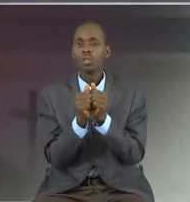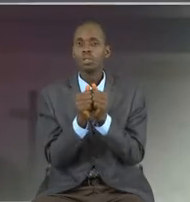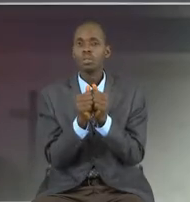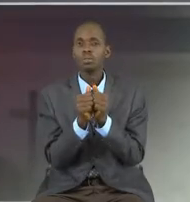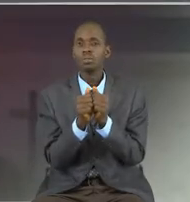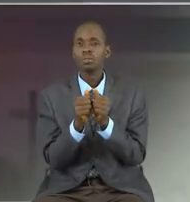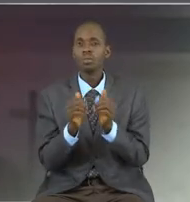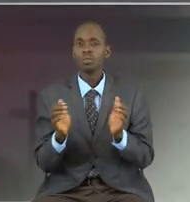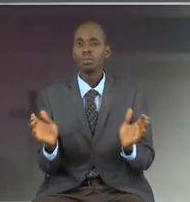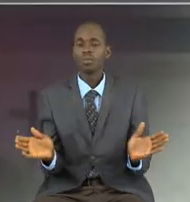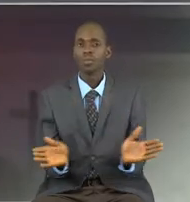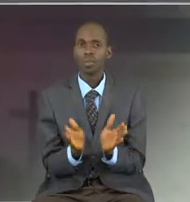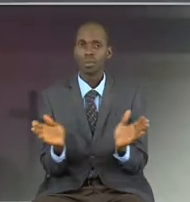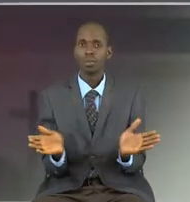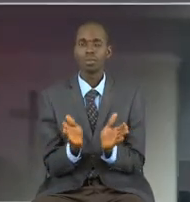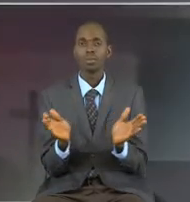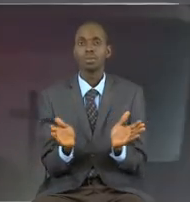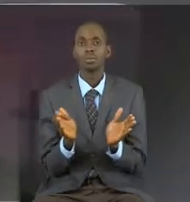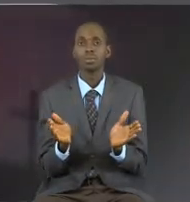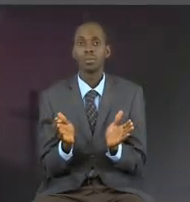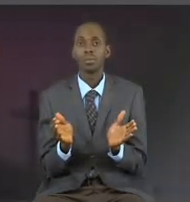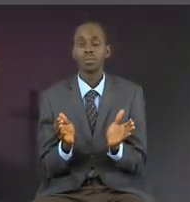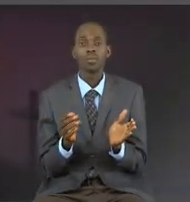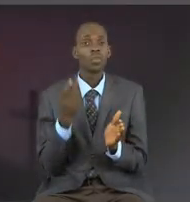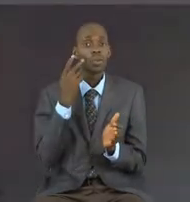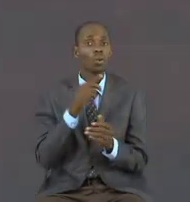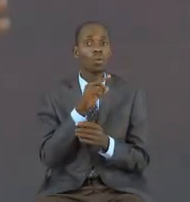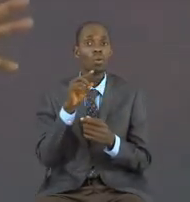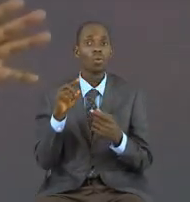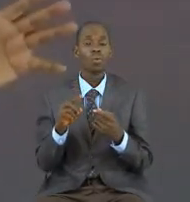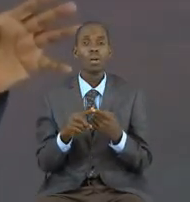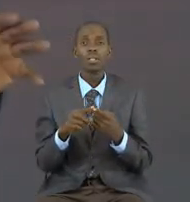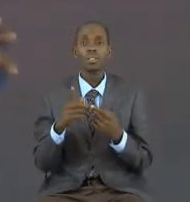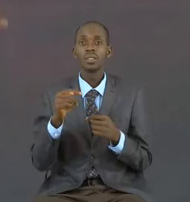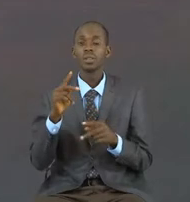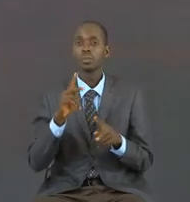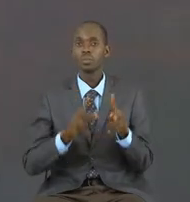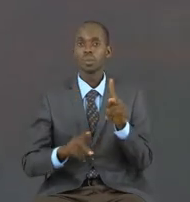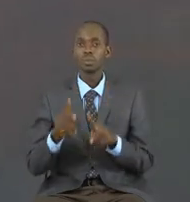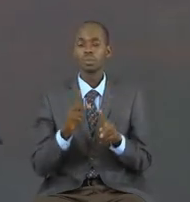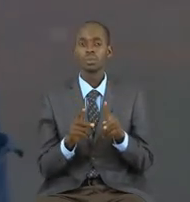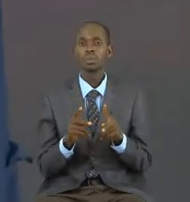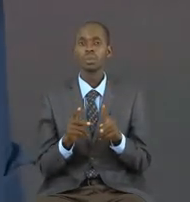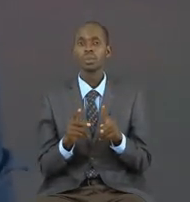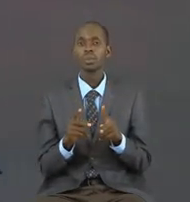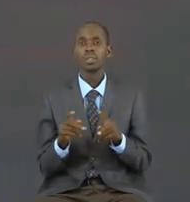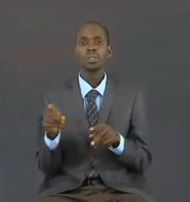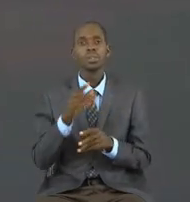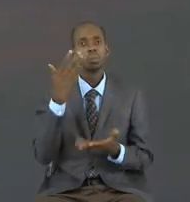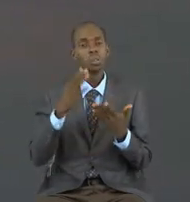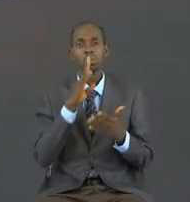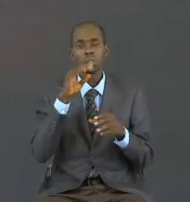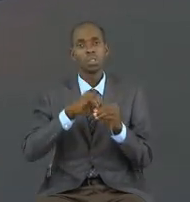compelling persuasion. When those people preach anywhere, it may be in